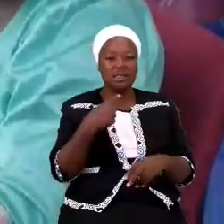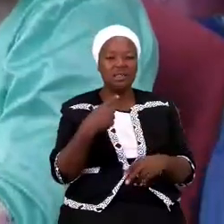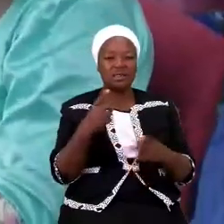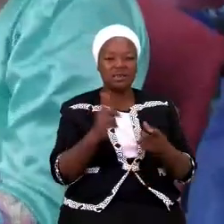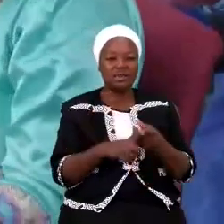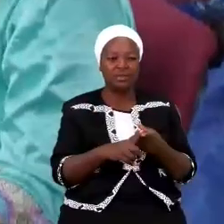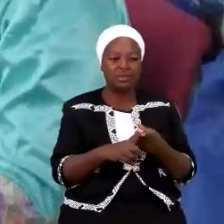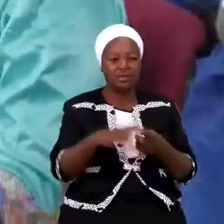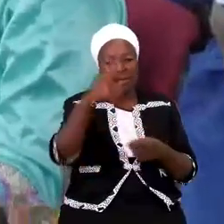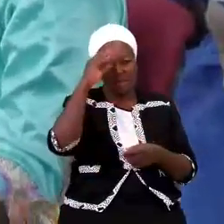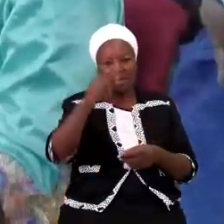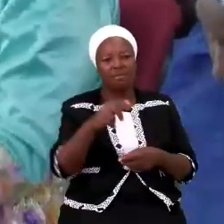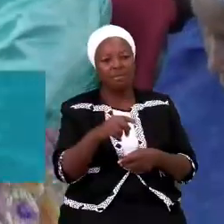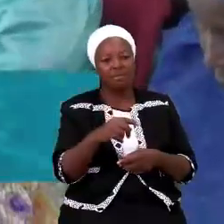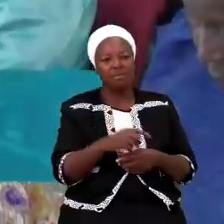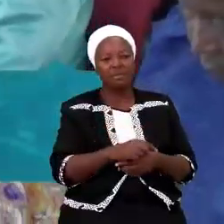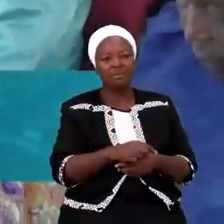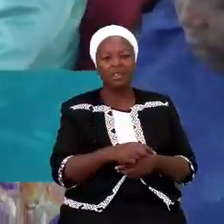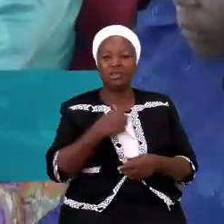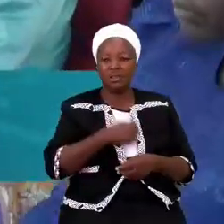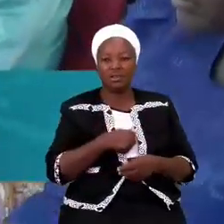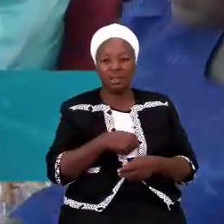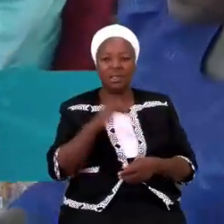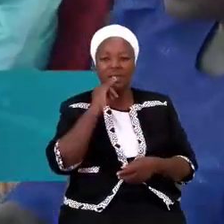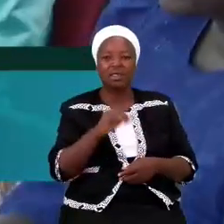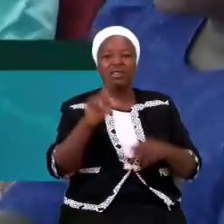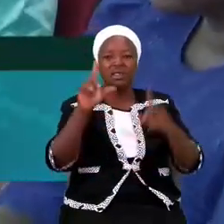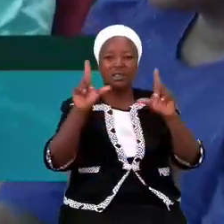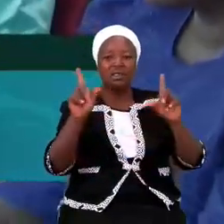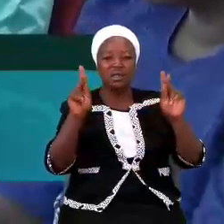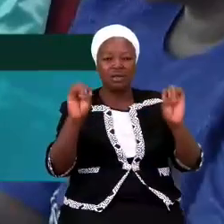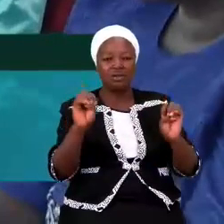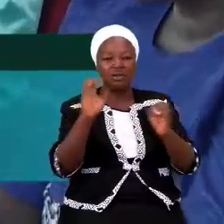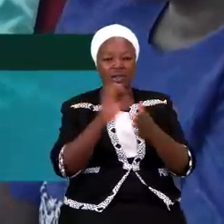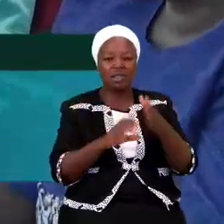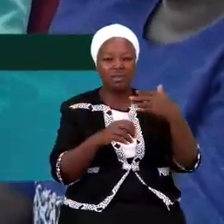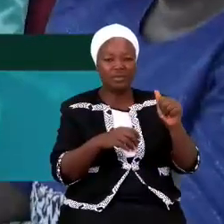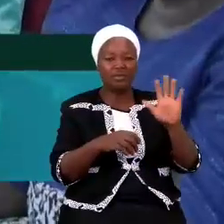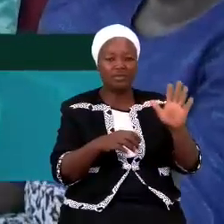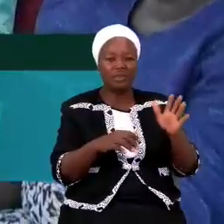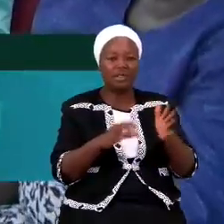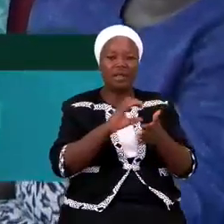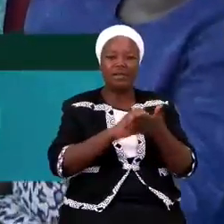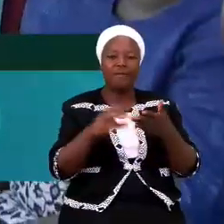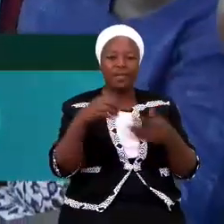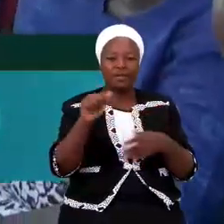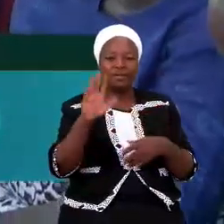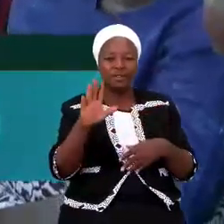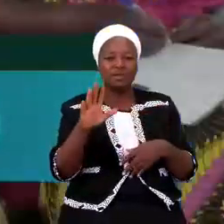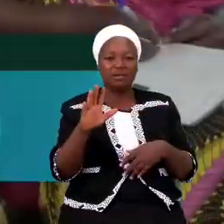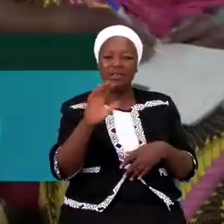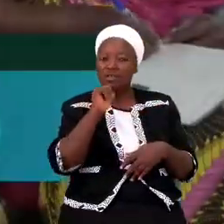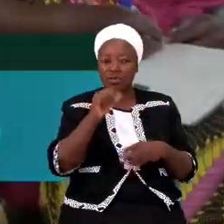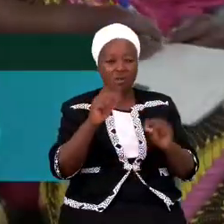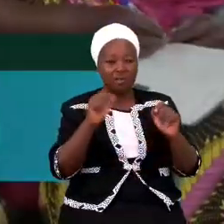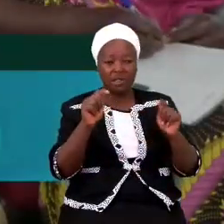looking at verse 15. Luke chapter 15, we're looking at verse 15. And he went and